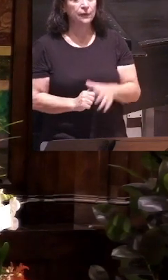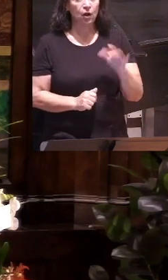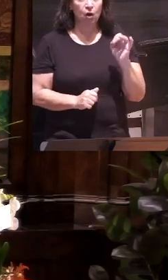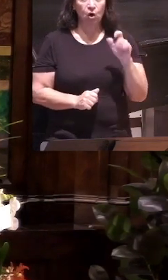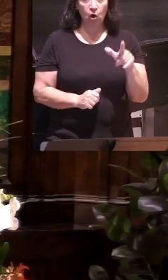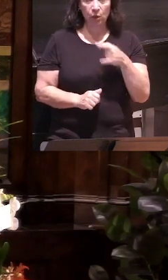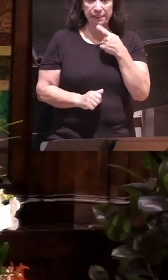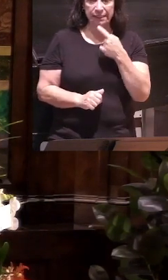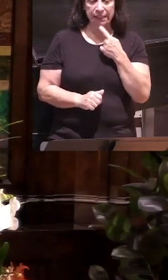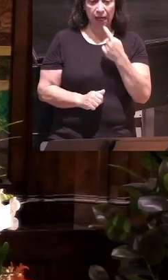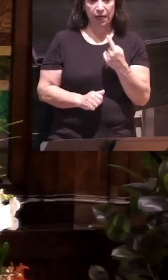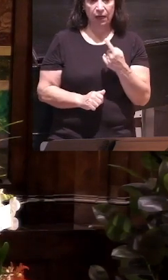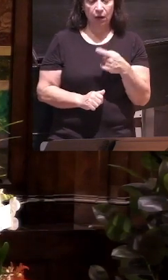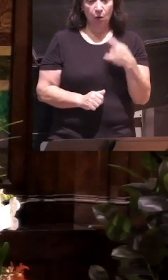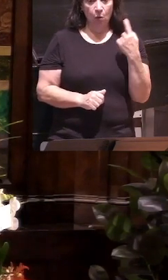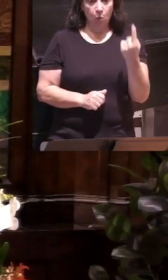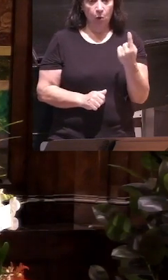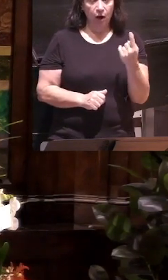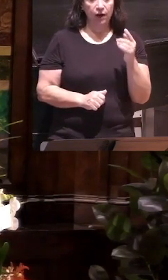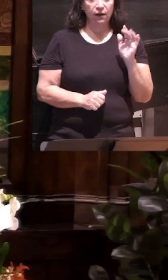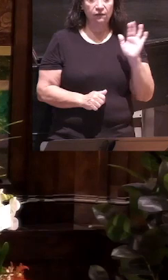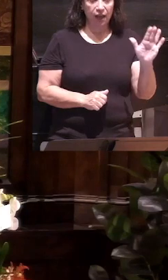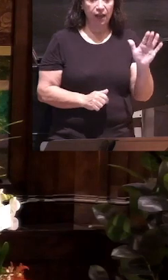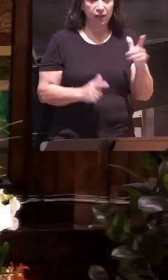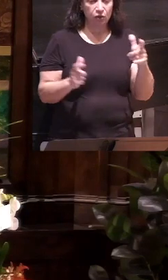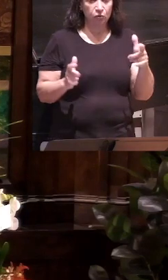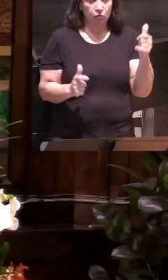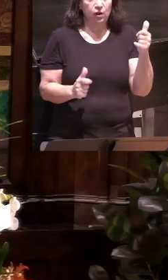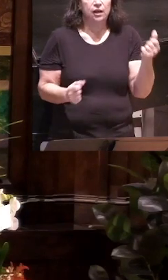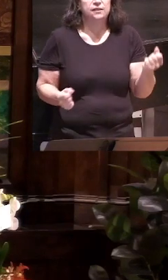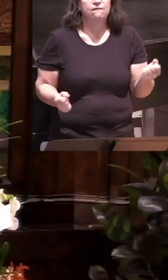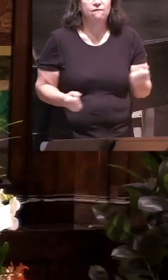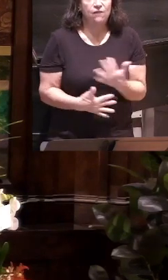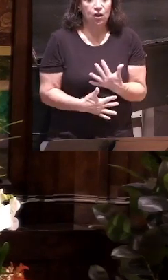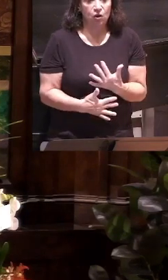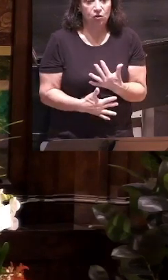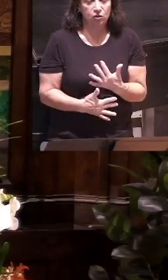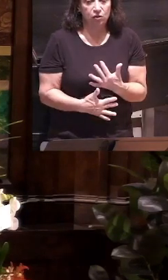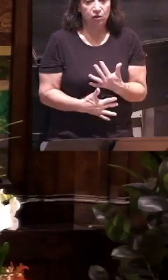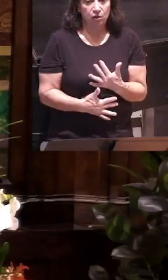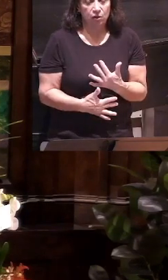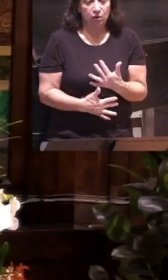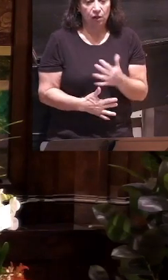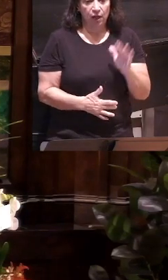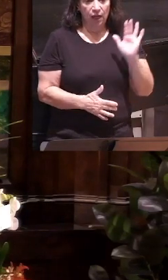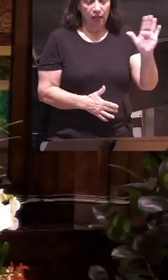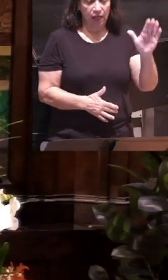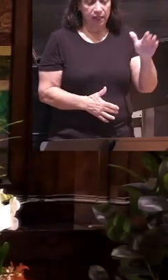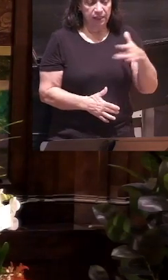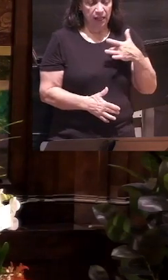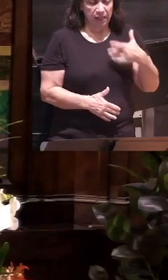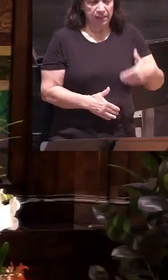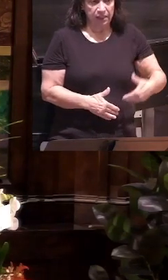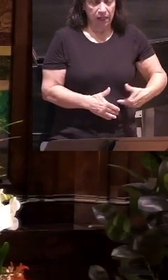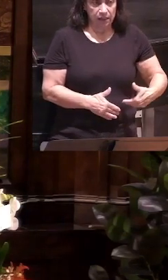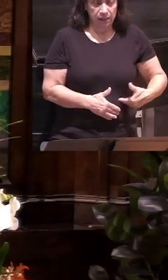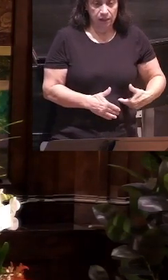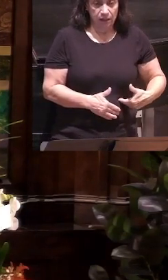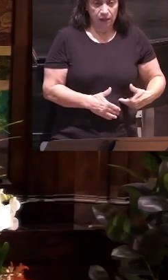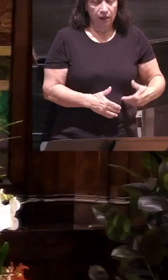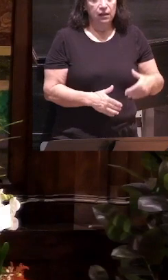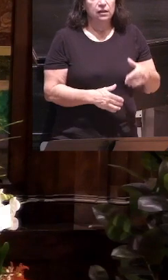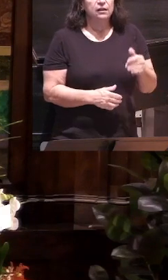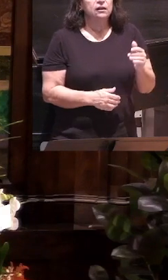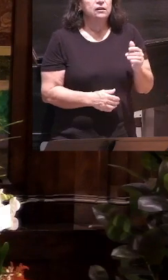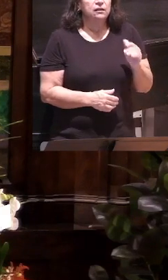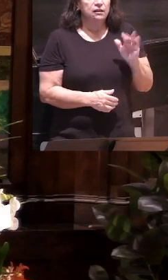Earl said one of his greatest fears was his instinct was that